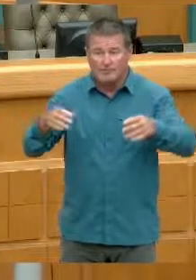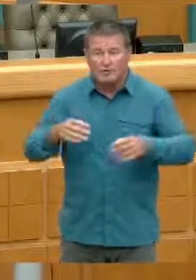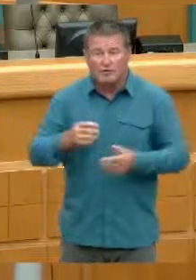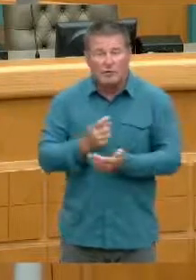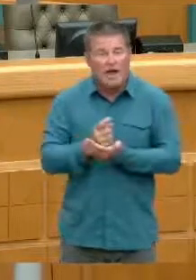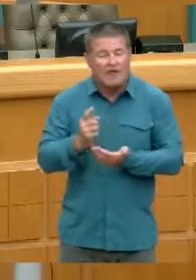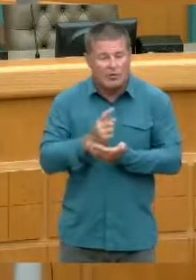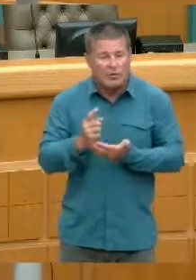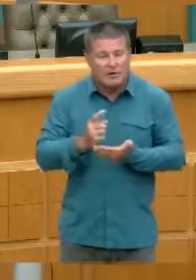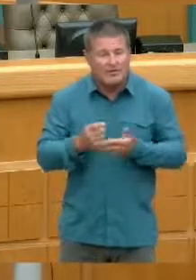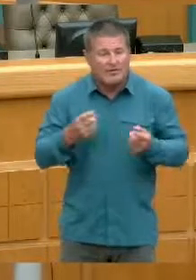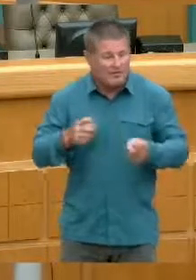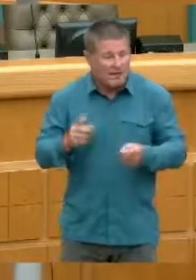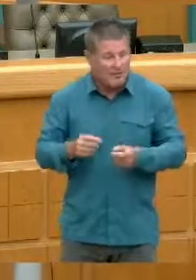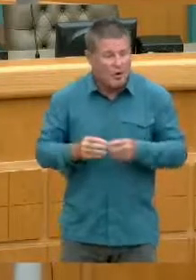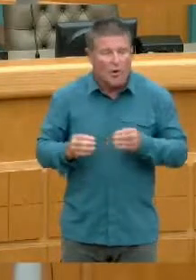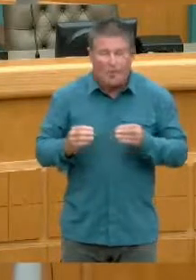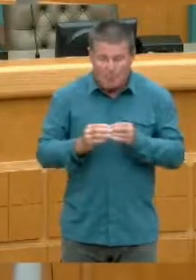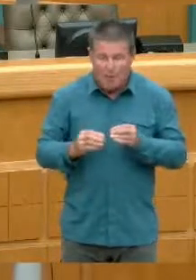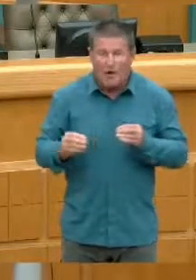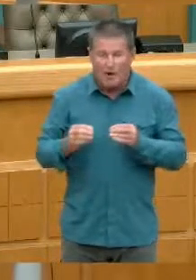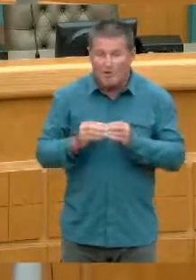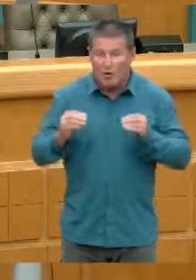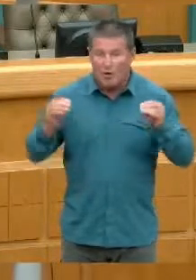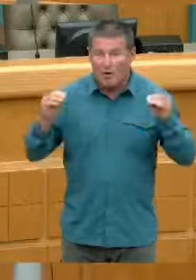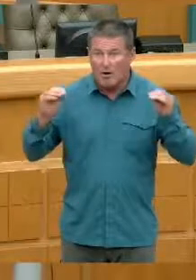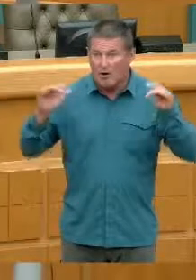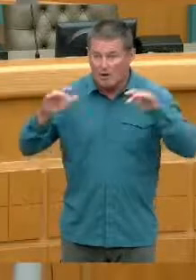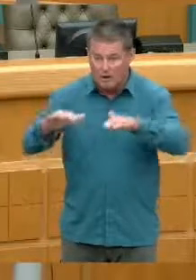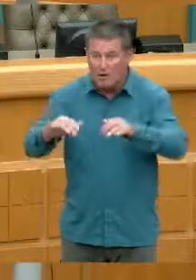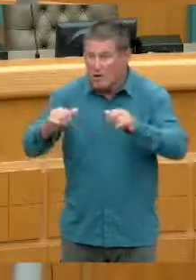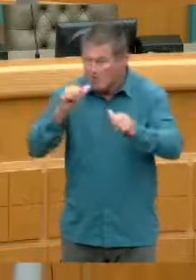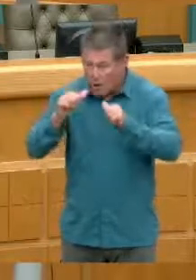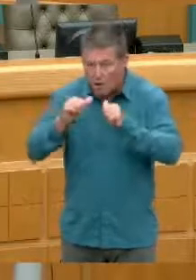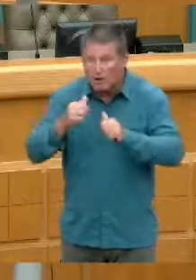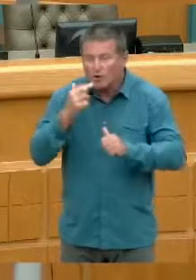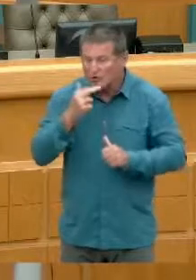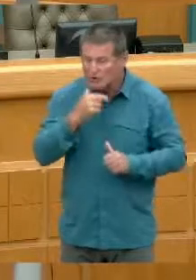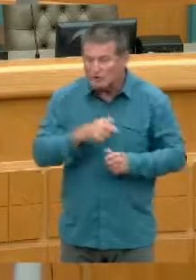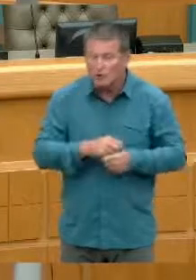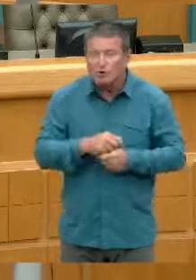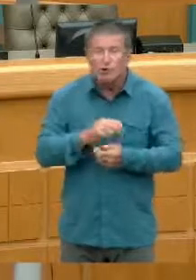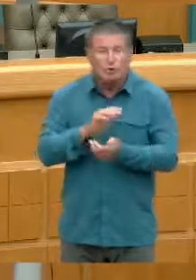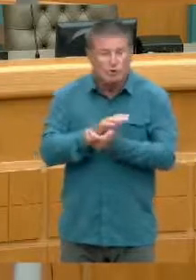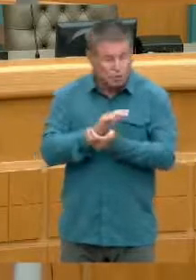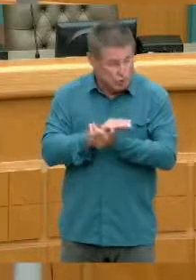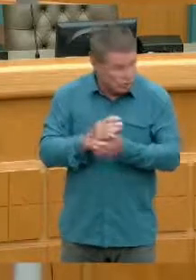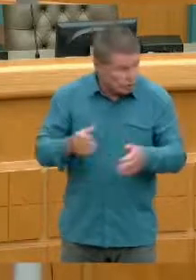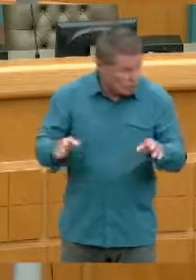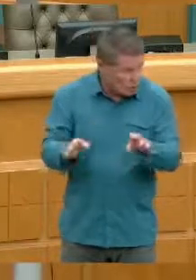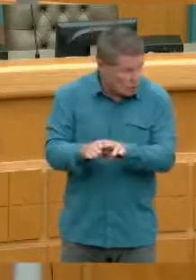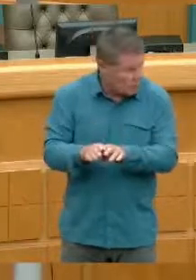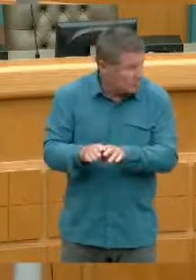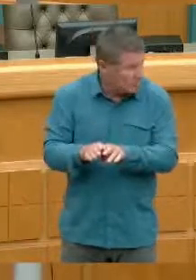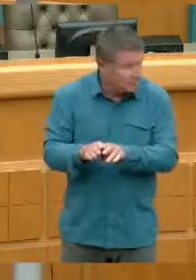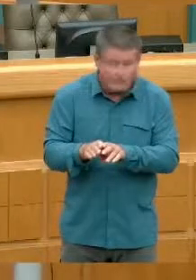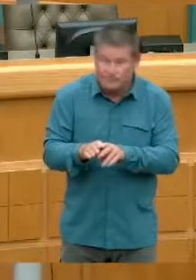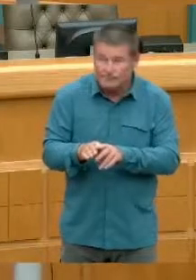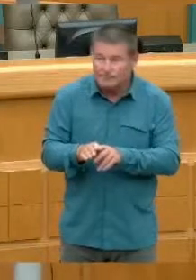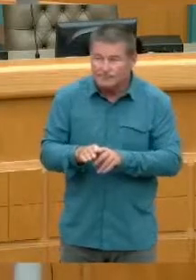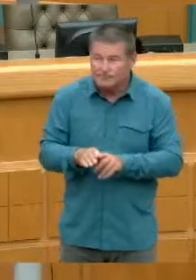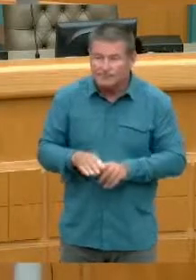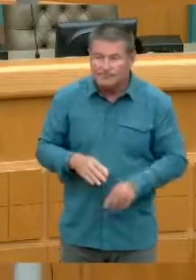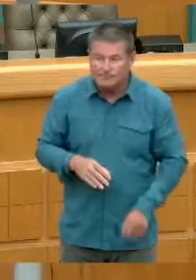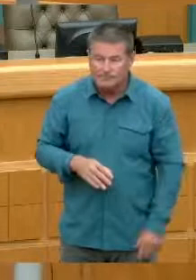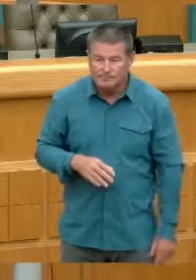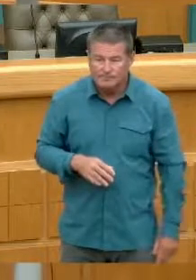by, more and more gatherings are occurring. 3, the schools are closed. That continues to occur.